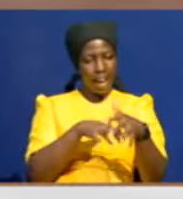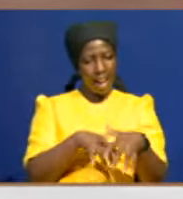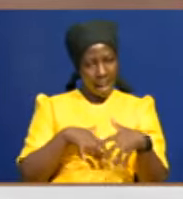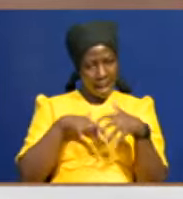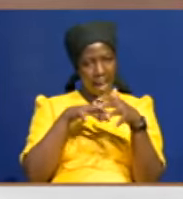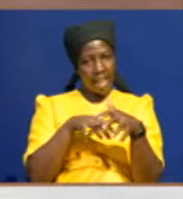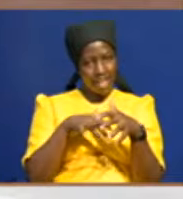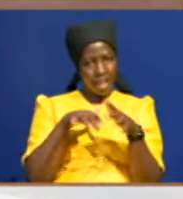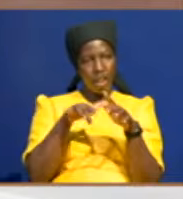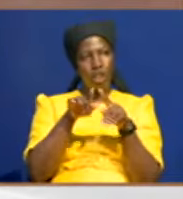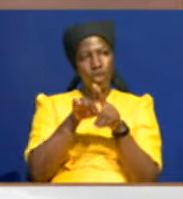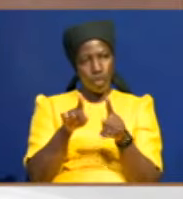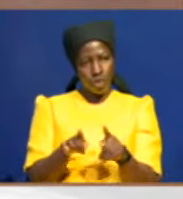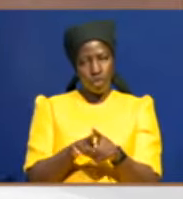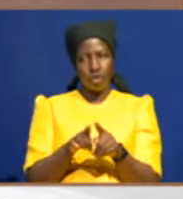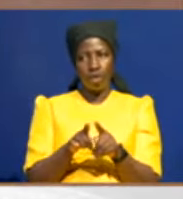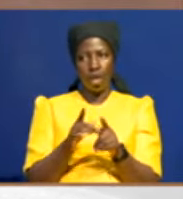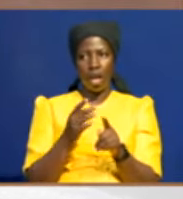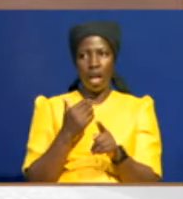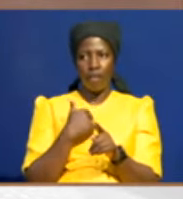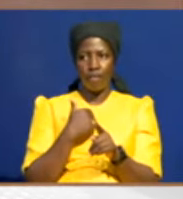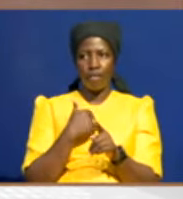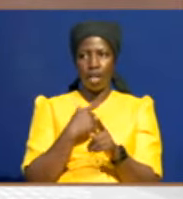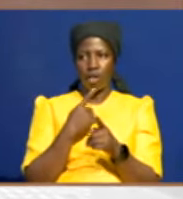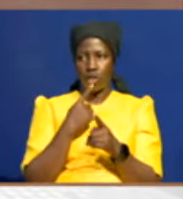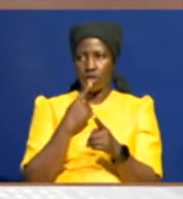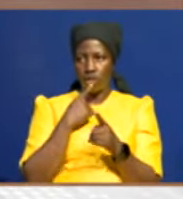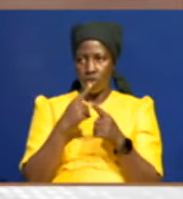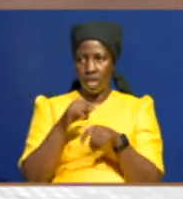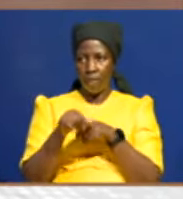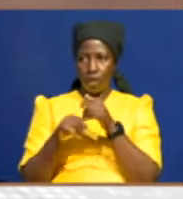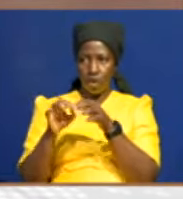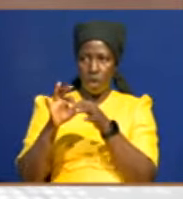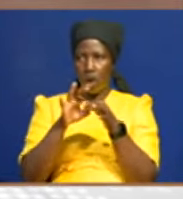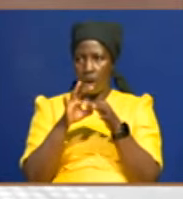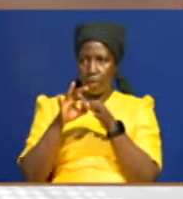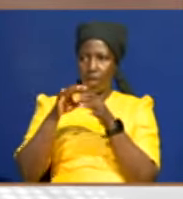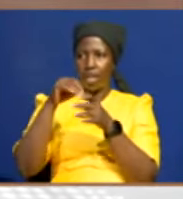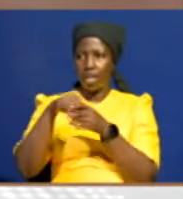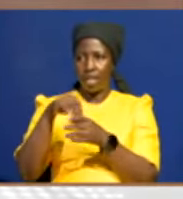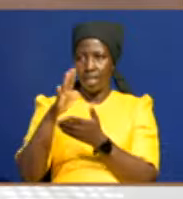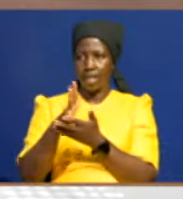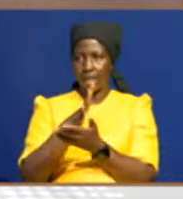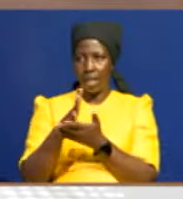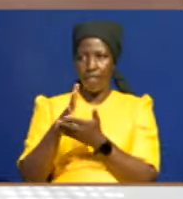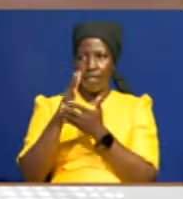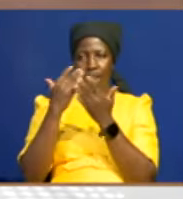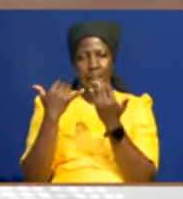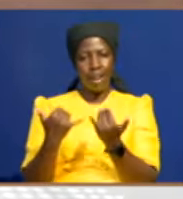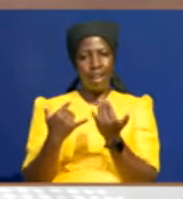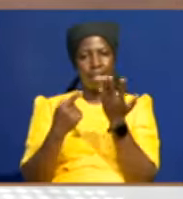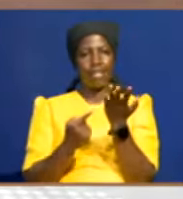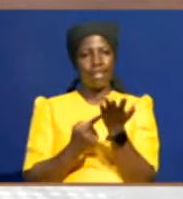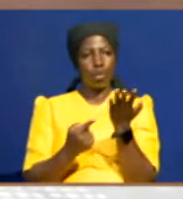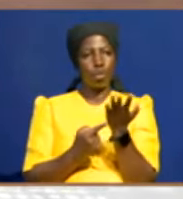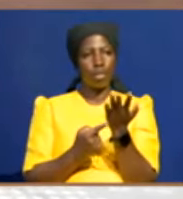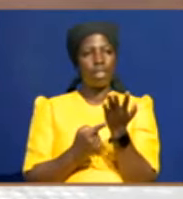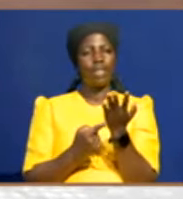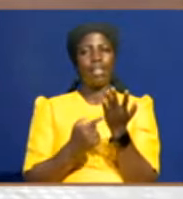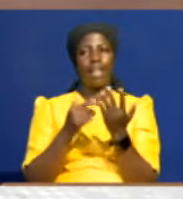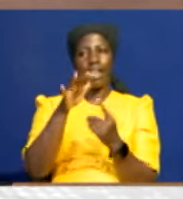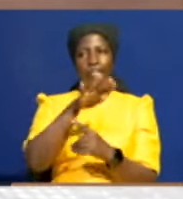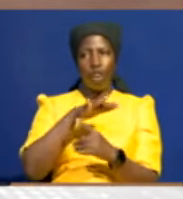We also touched upon cooperation in the sector of modern technologies,